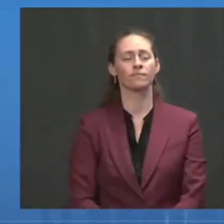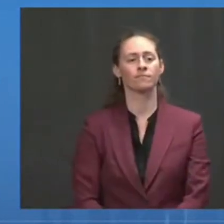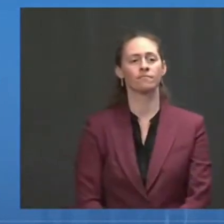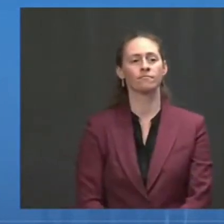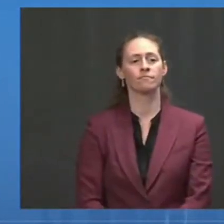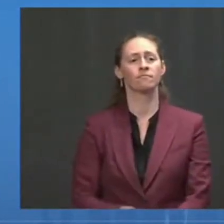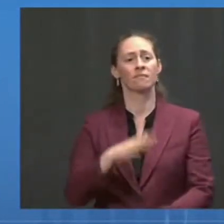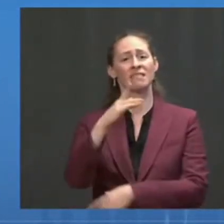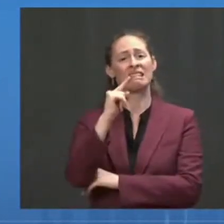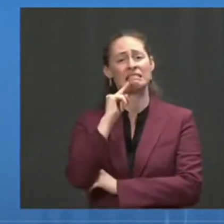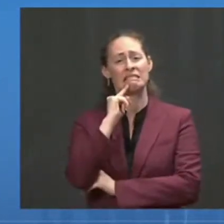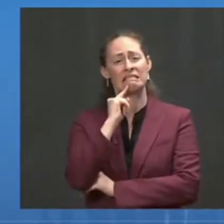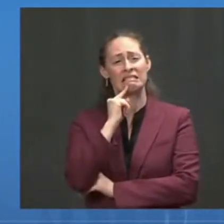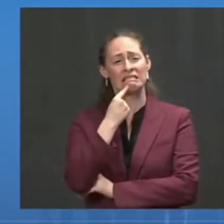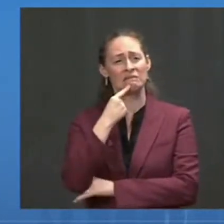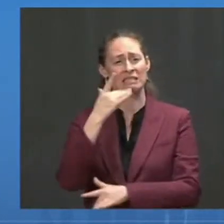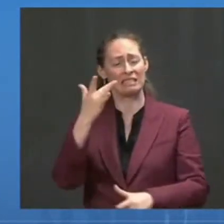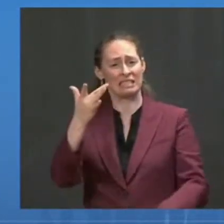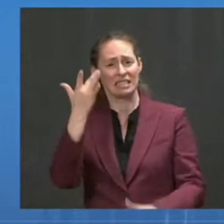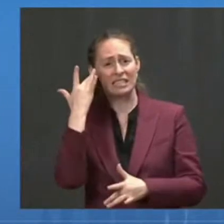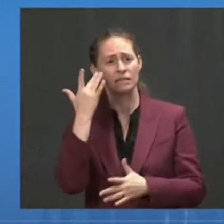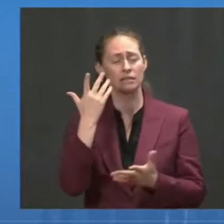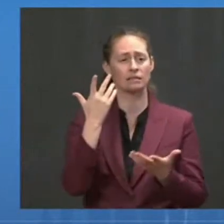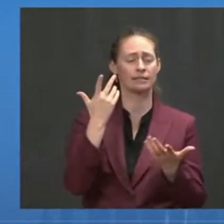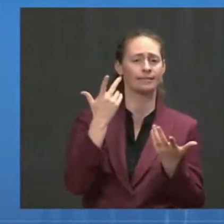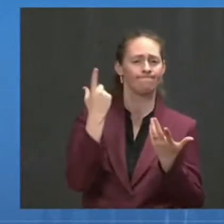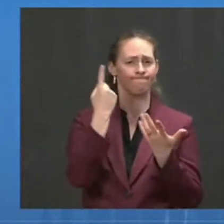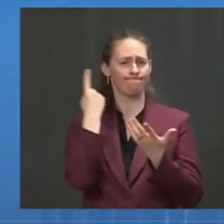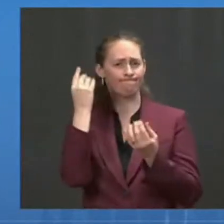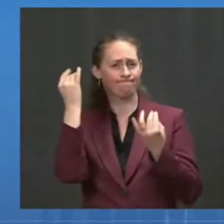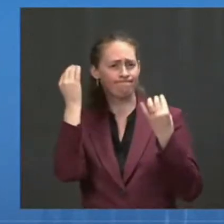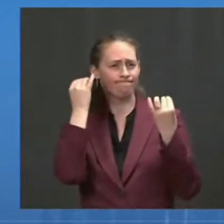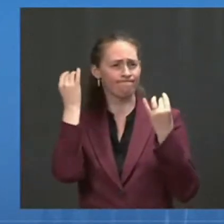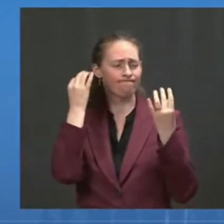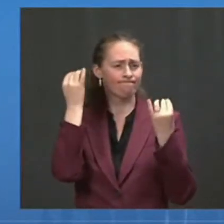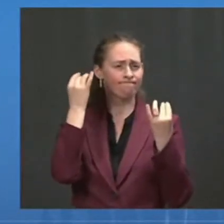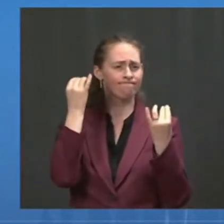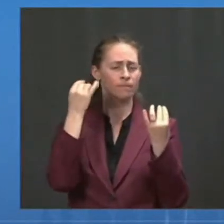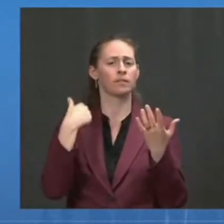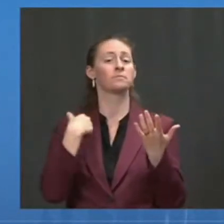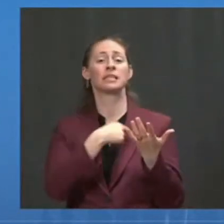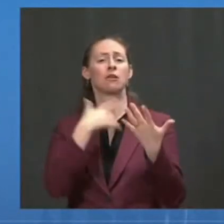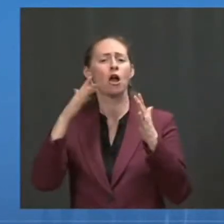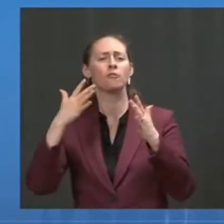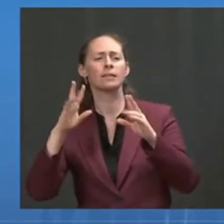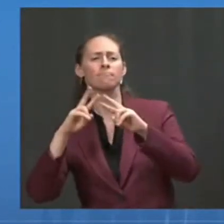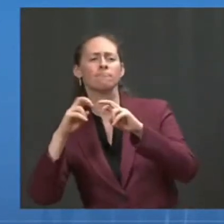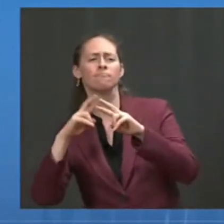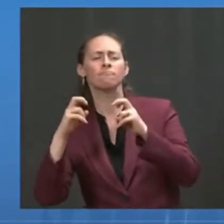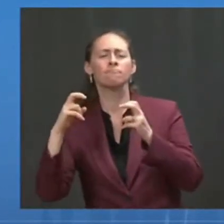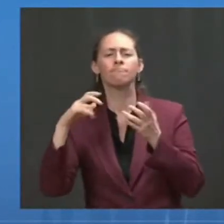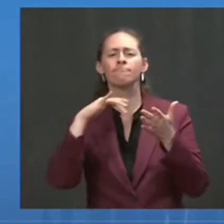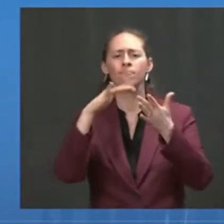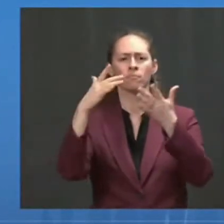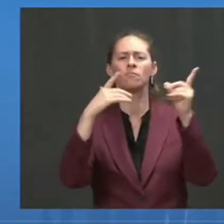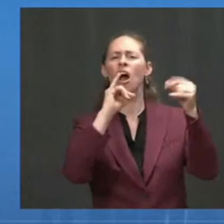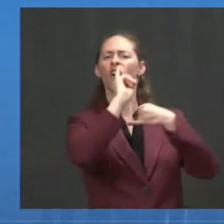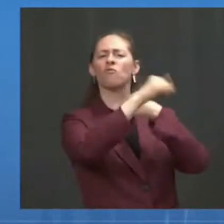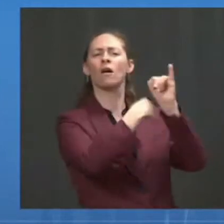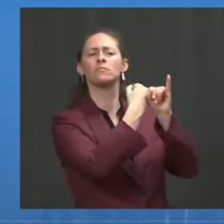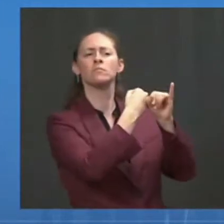a couple of studies, mostly international, which suggested that Delta was more severe